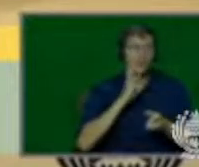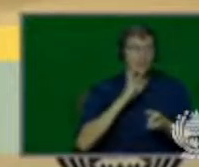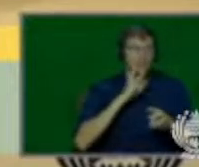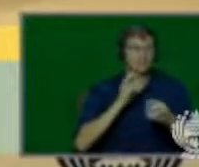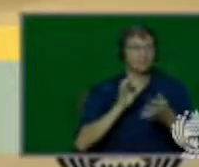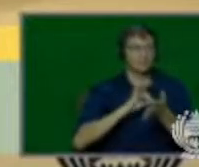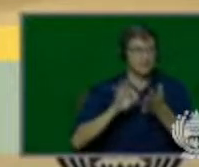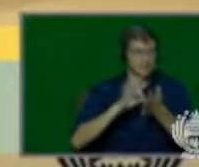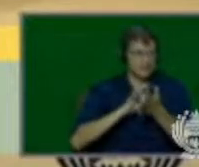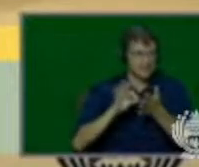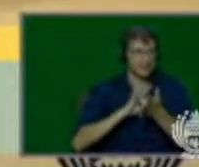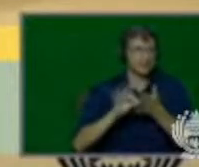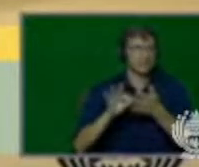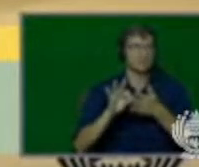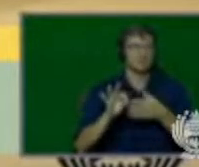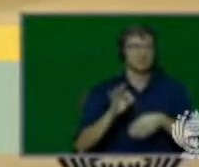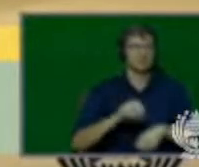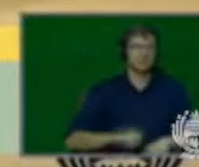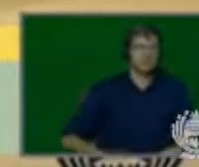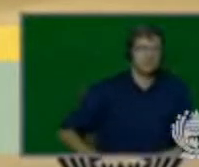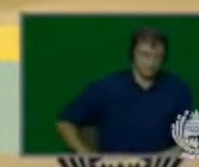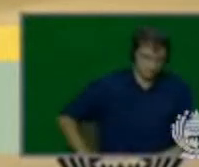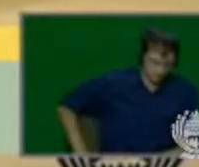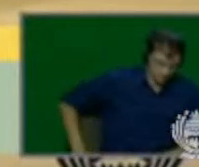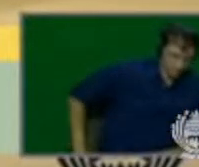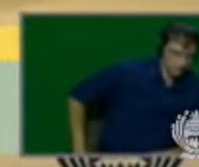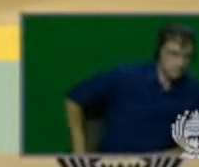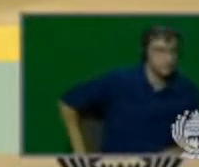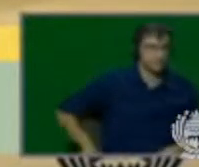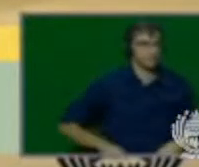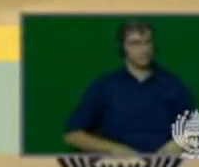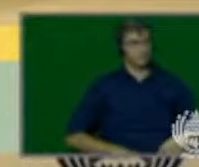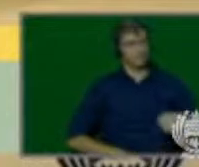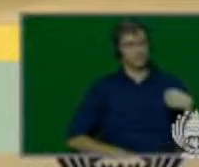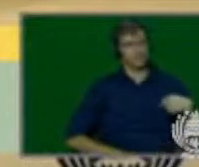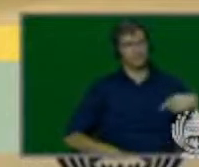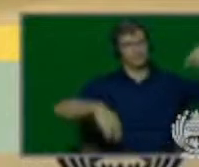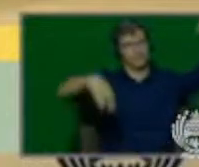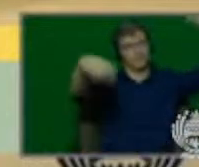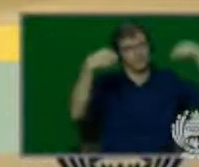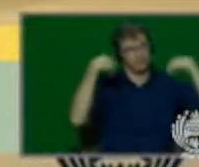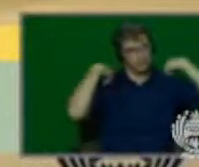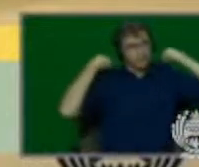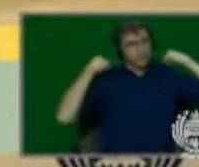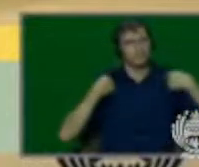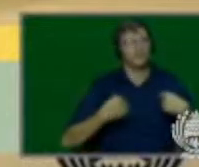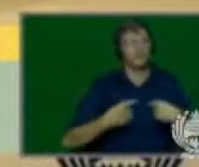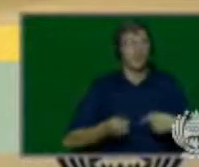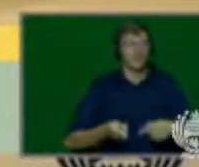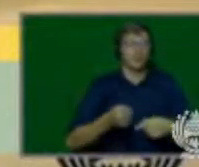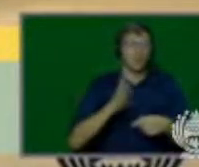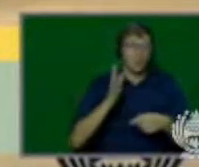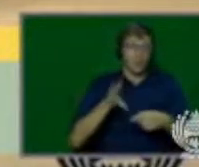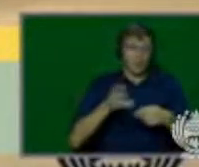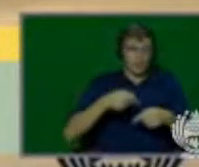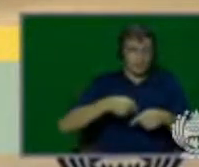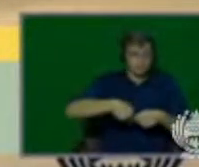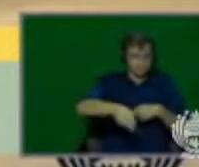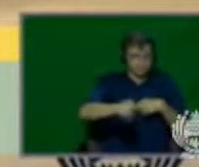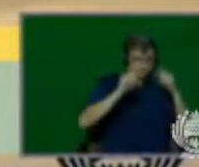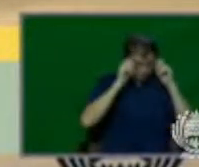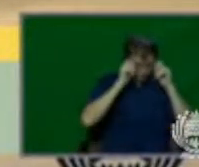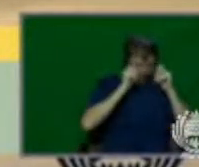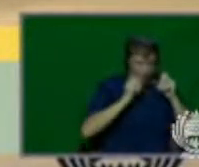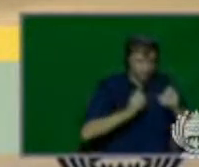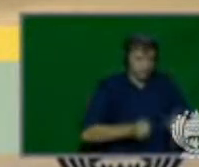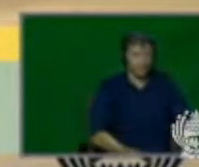In transport, the South African National Roads Agency will spend 100 billion rand over the medium term to keep the